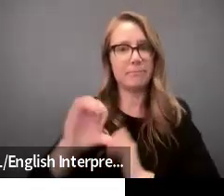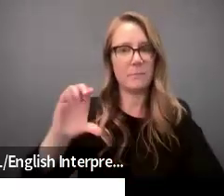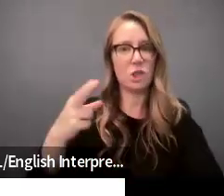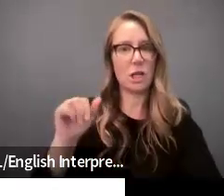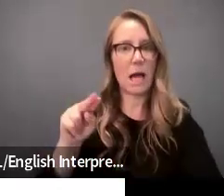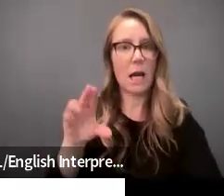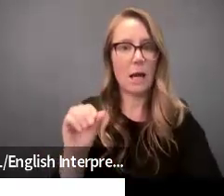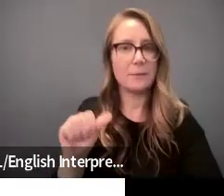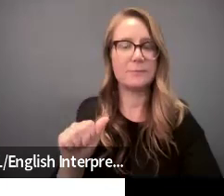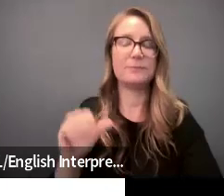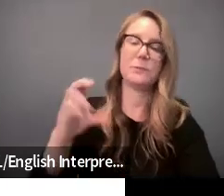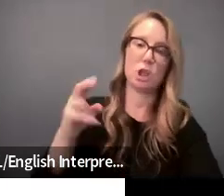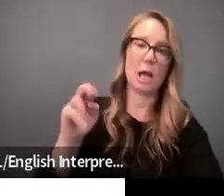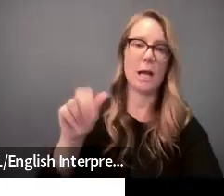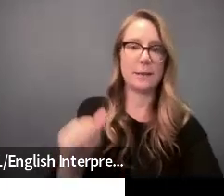Chicana.